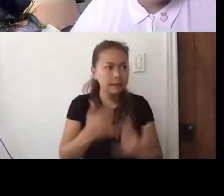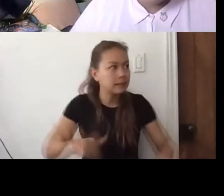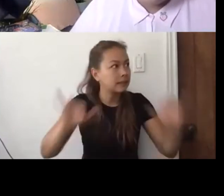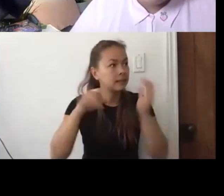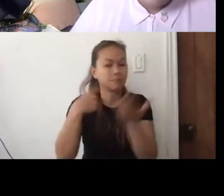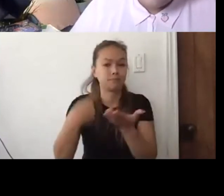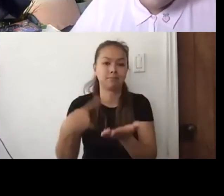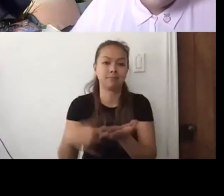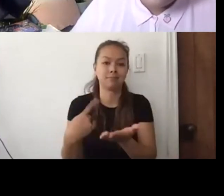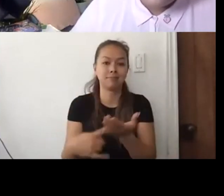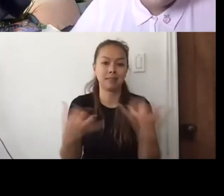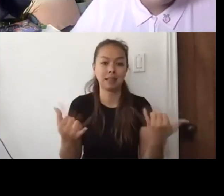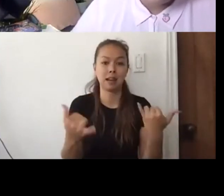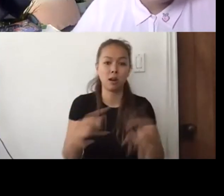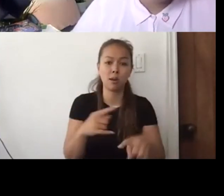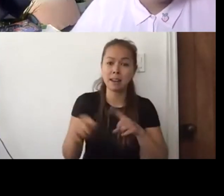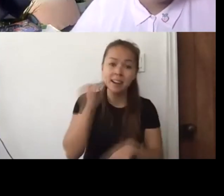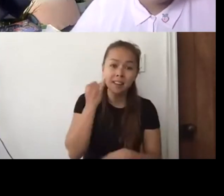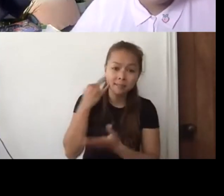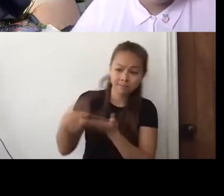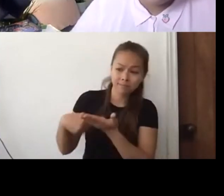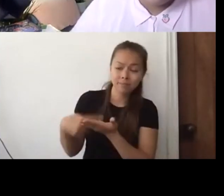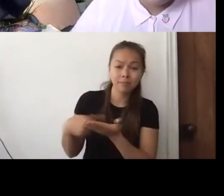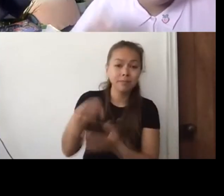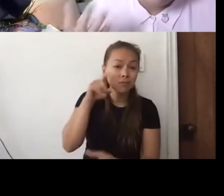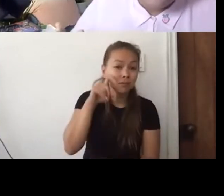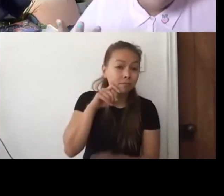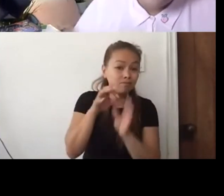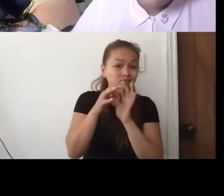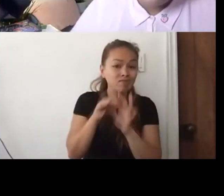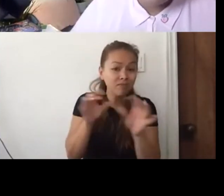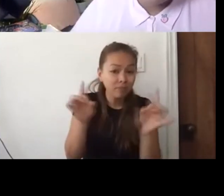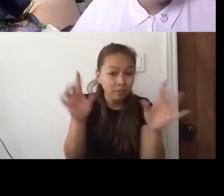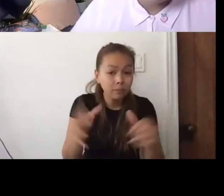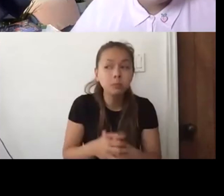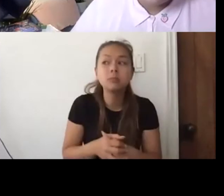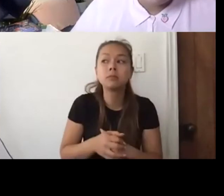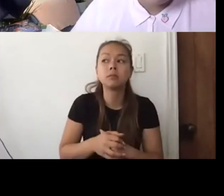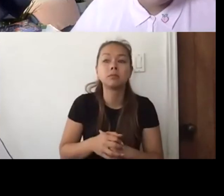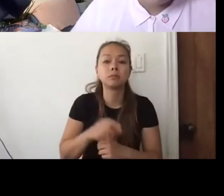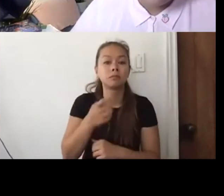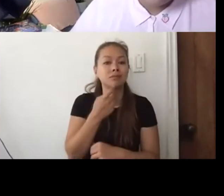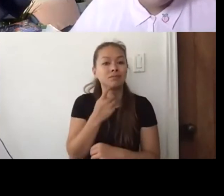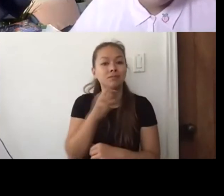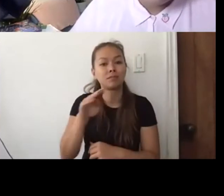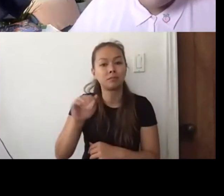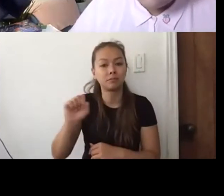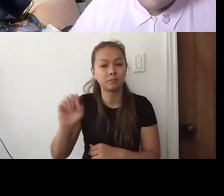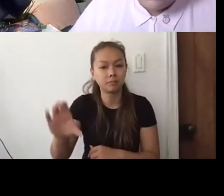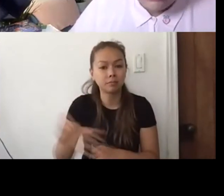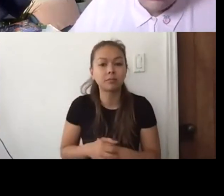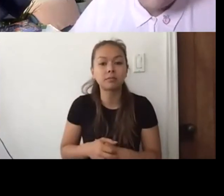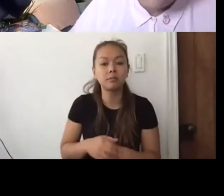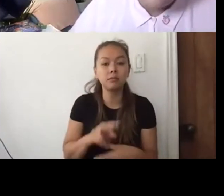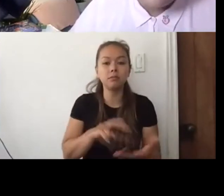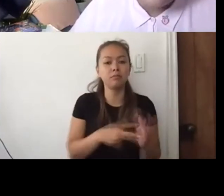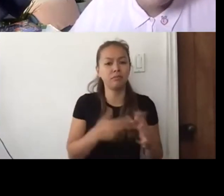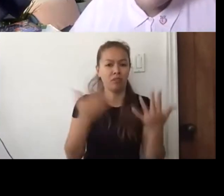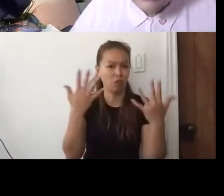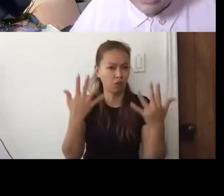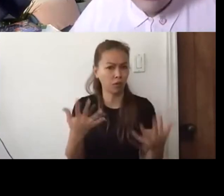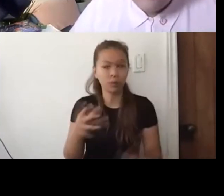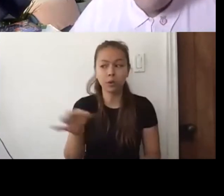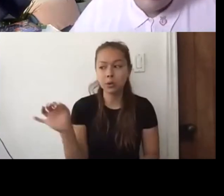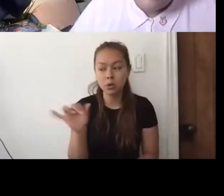like gender-based violence and toxic masculinity, unfortunately, we're also talking about the devastating consequences such